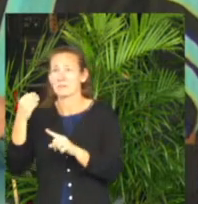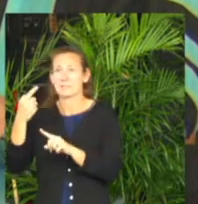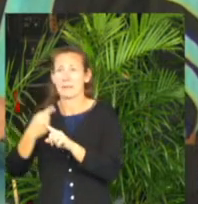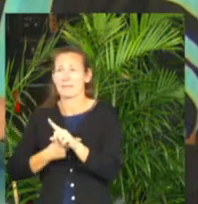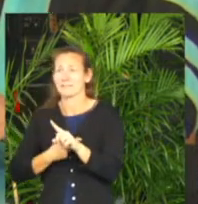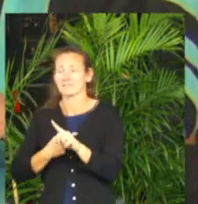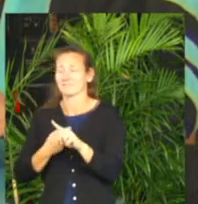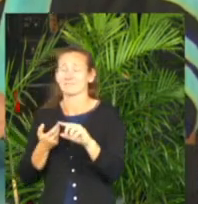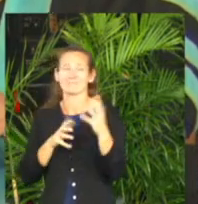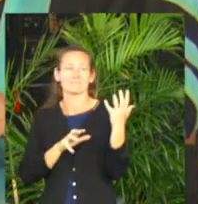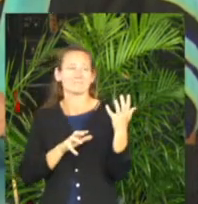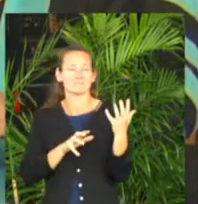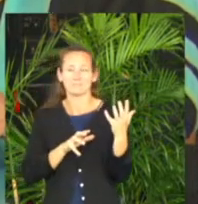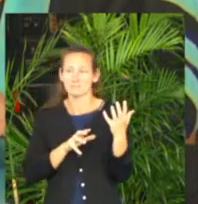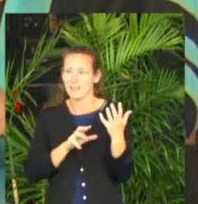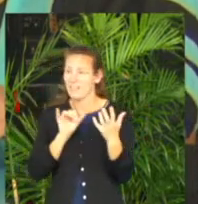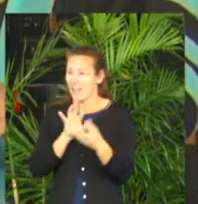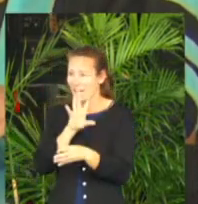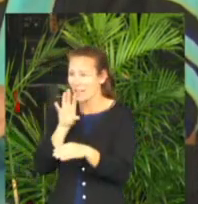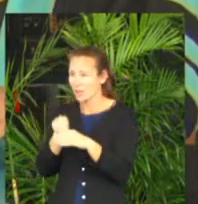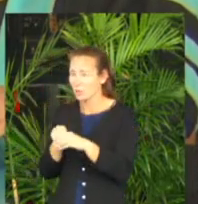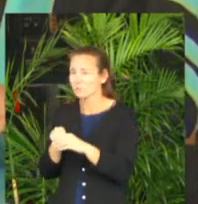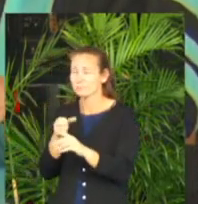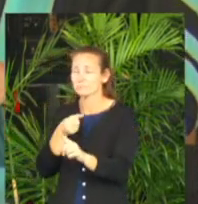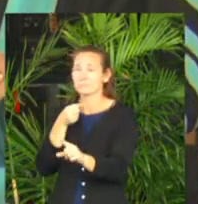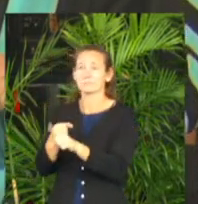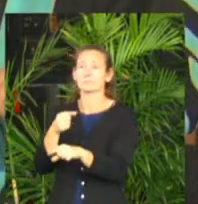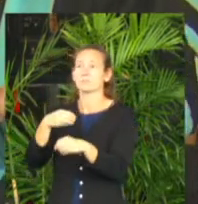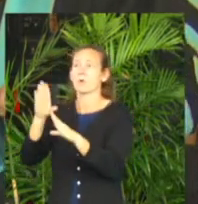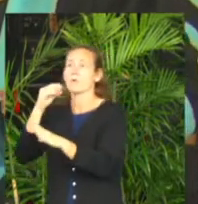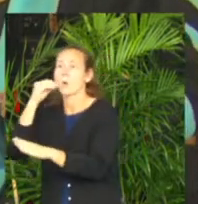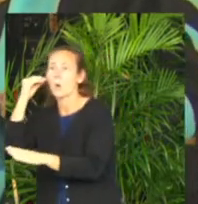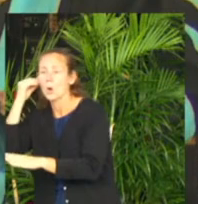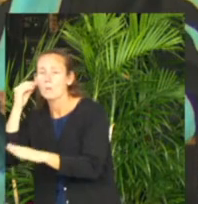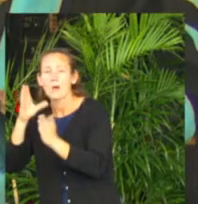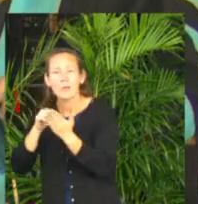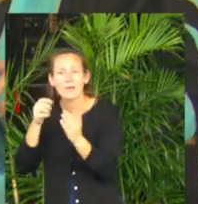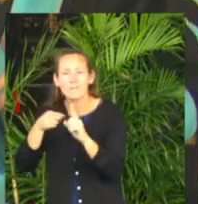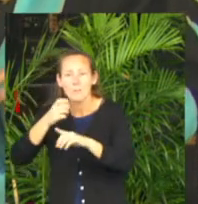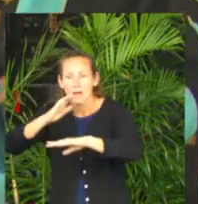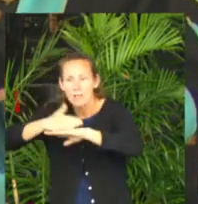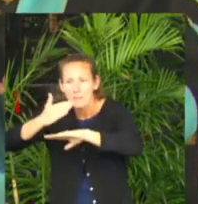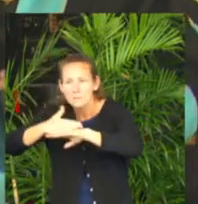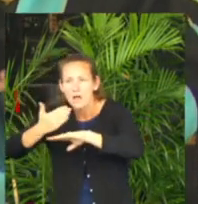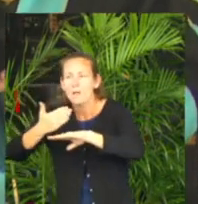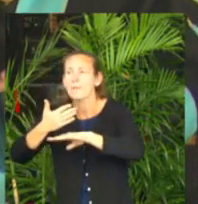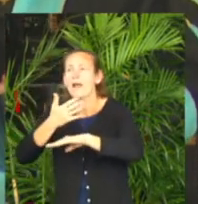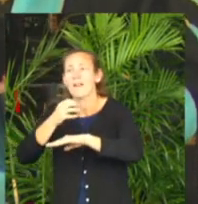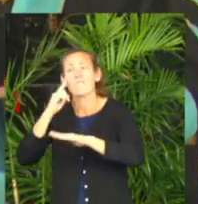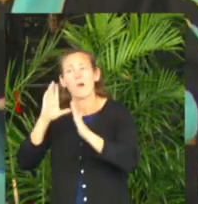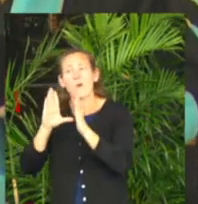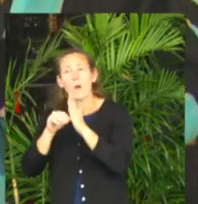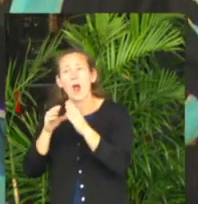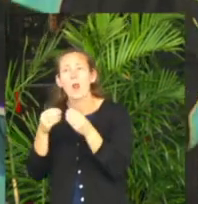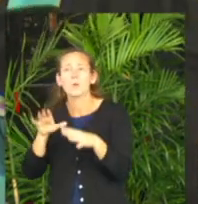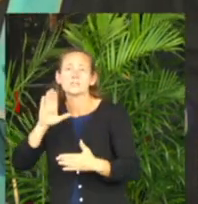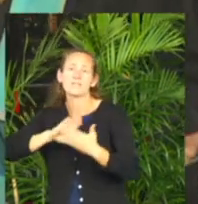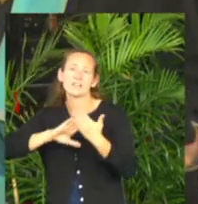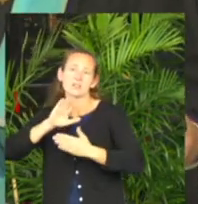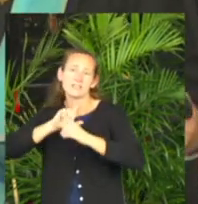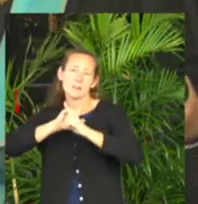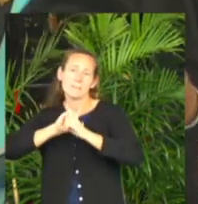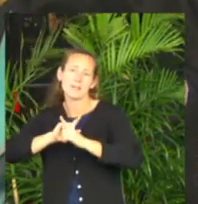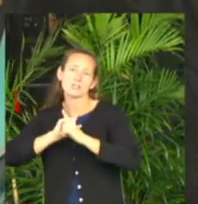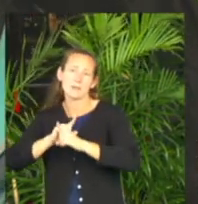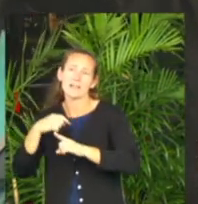which included abruptly moving home, learning from a laptop, and for a while, losing that face-to-face mentoring that